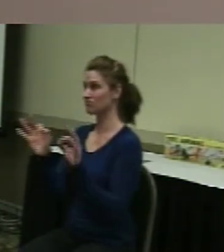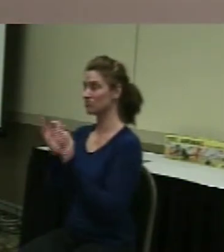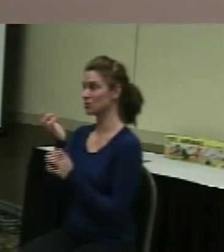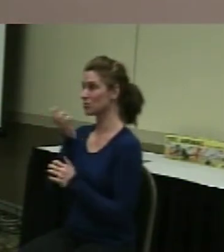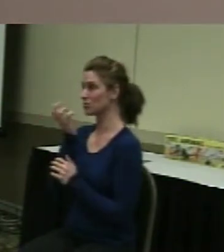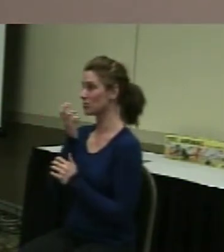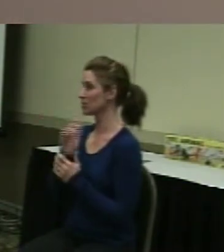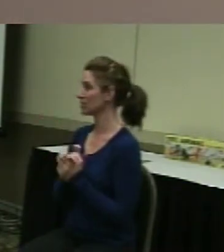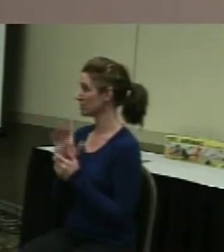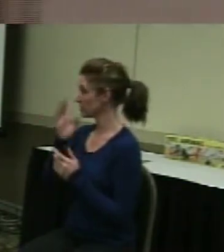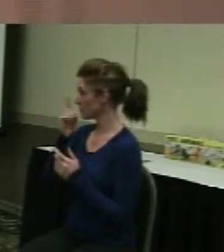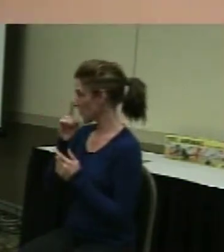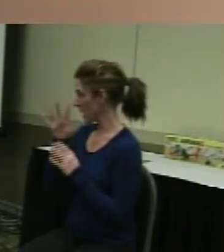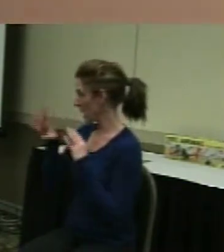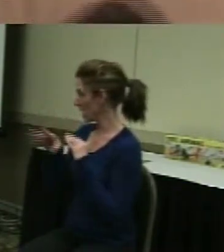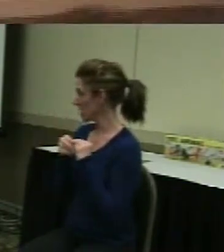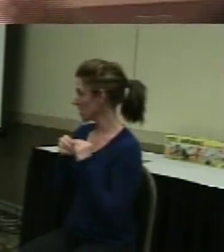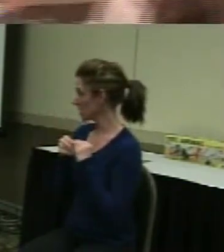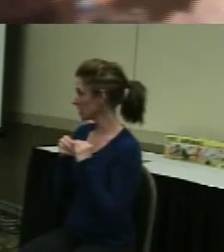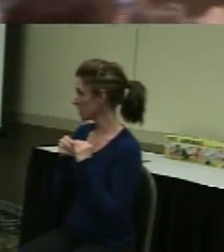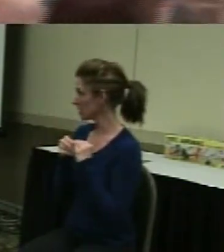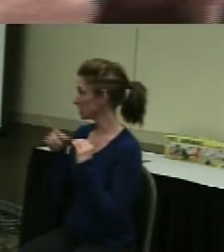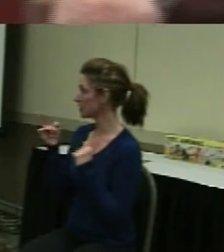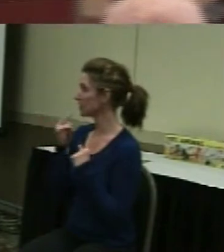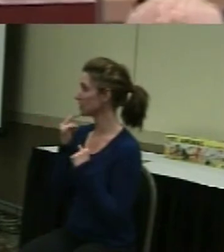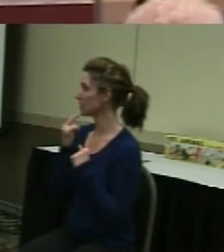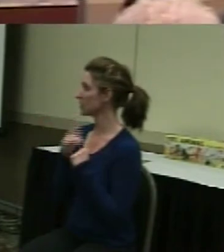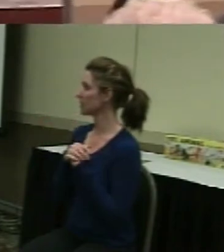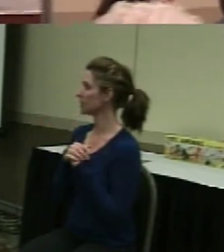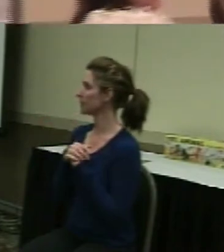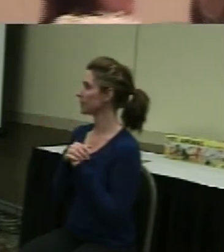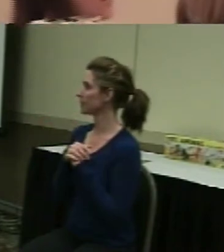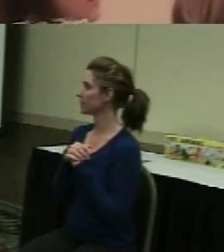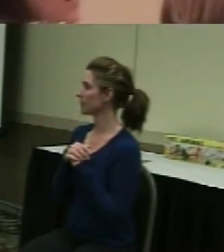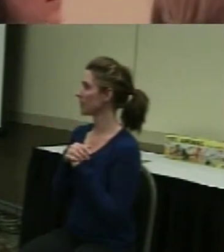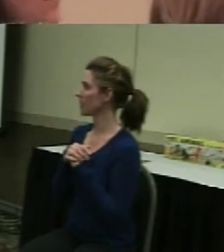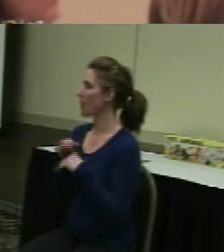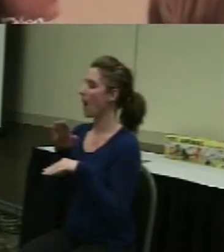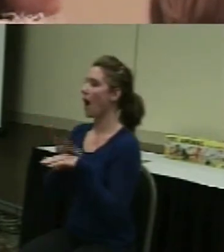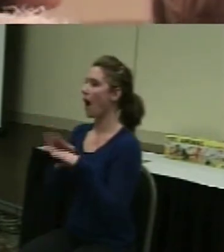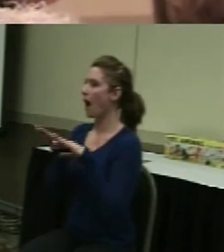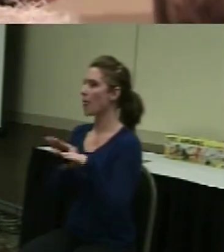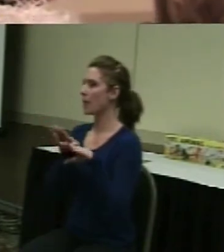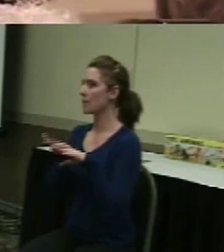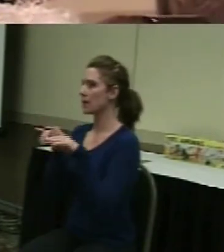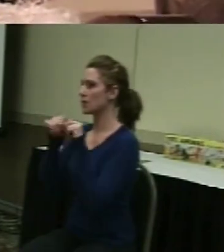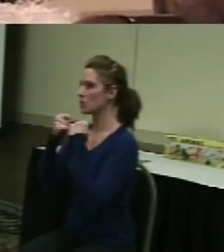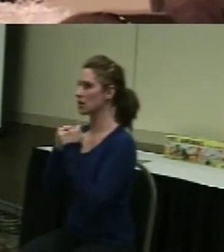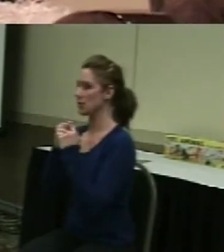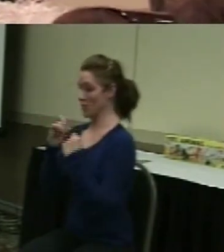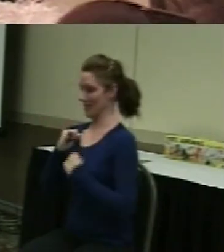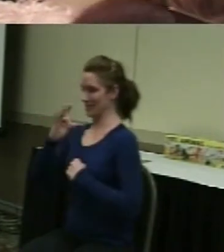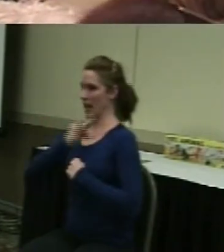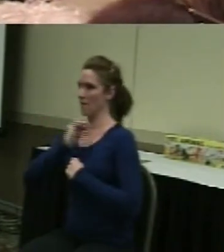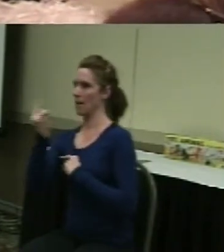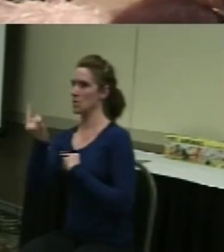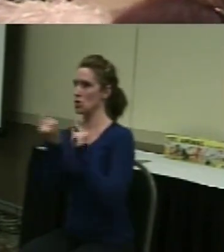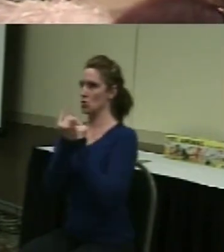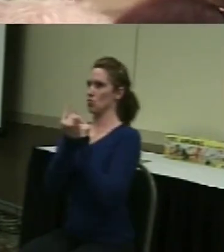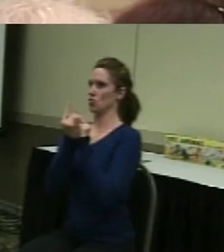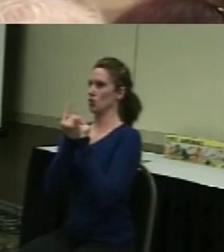bit? Well, it's always, being on the behavior team when staff come to you, it's